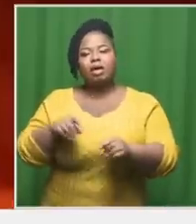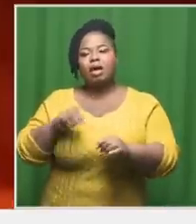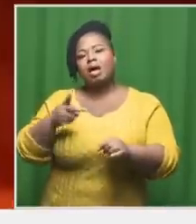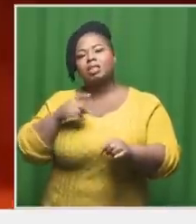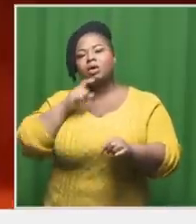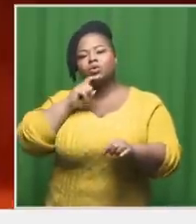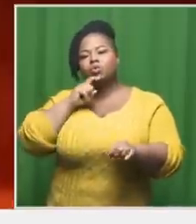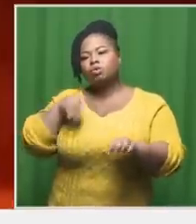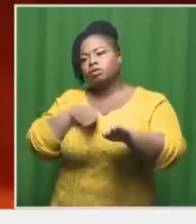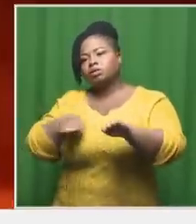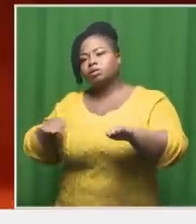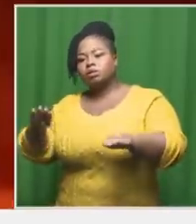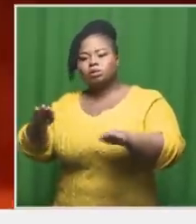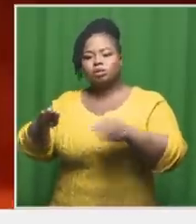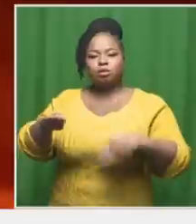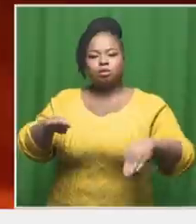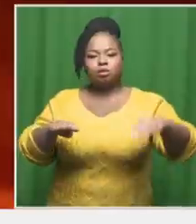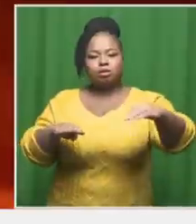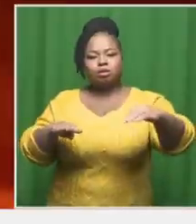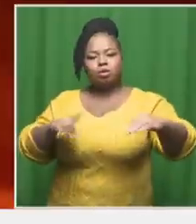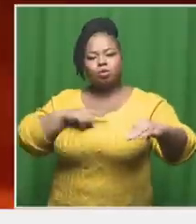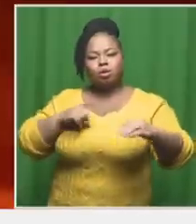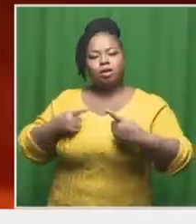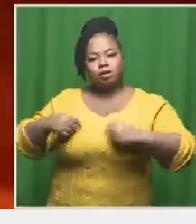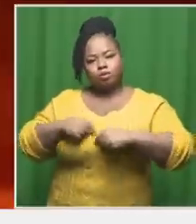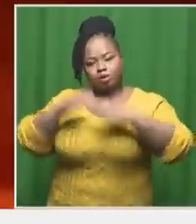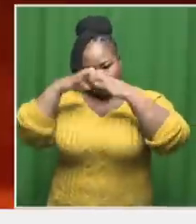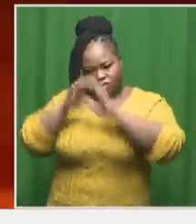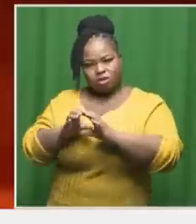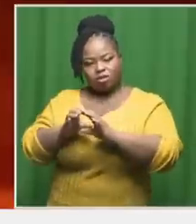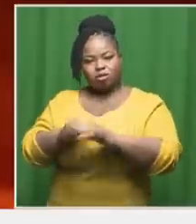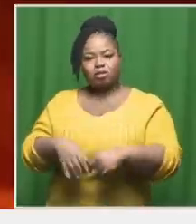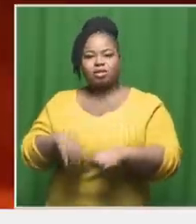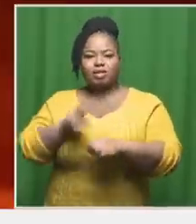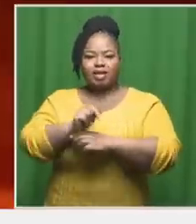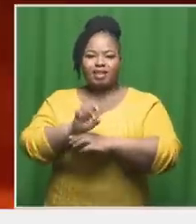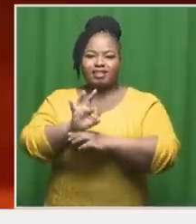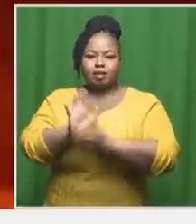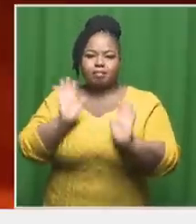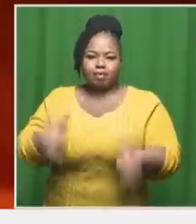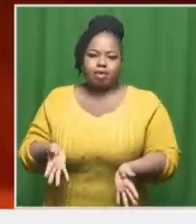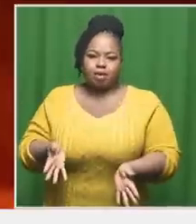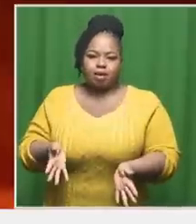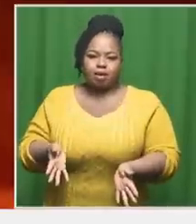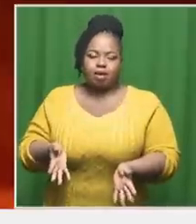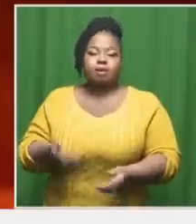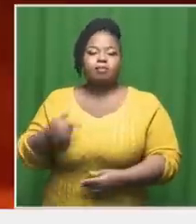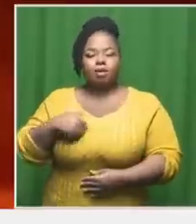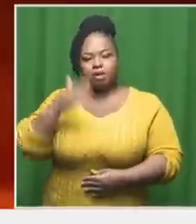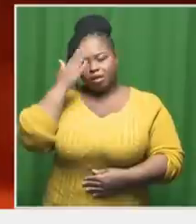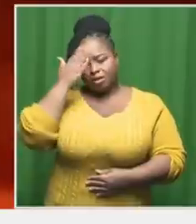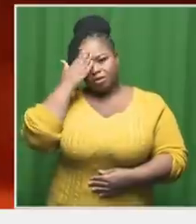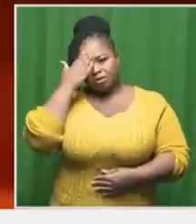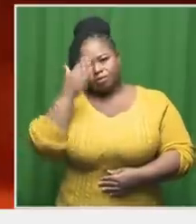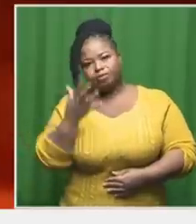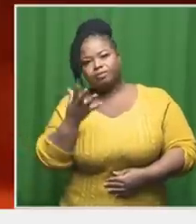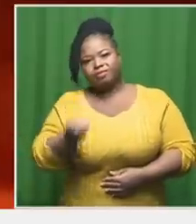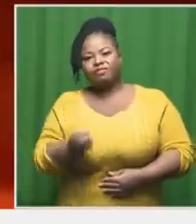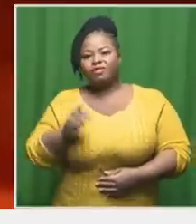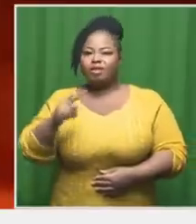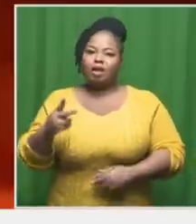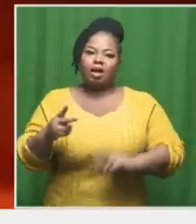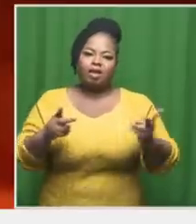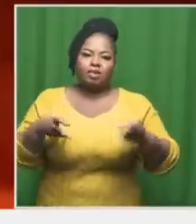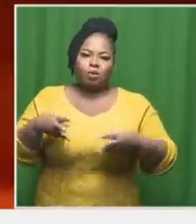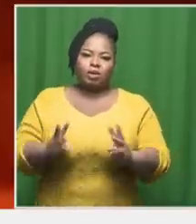alternative routes. We are primarily involved only with the N3 toll route itself. I am aware that, there are other routes